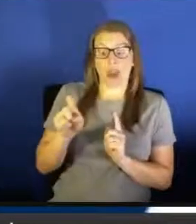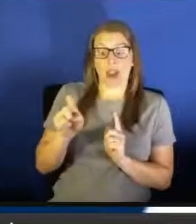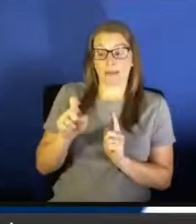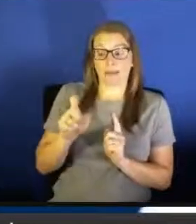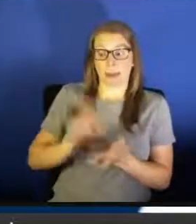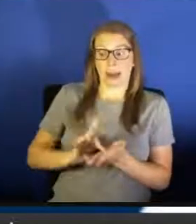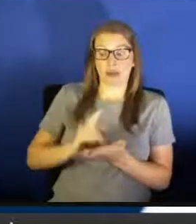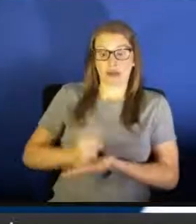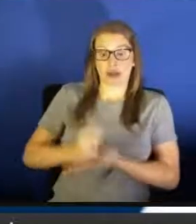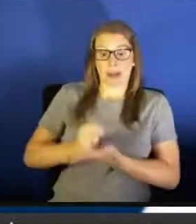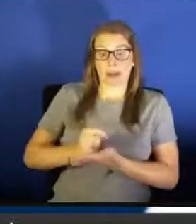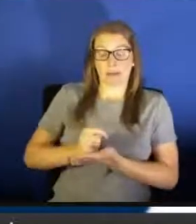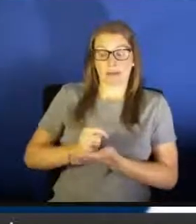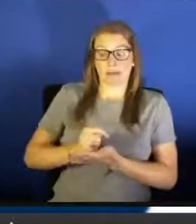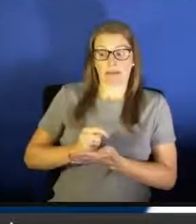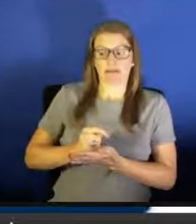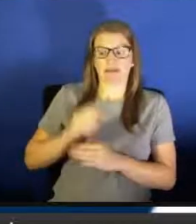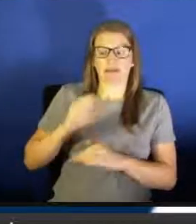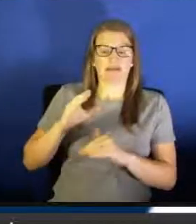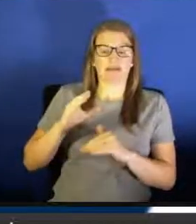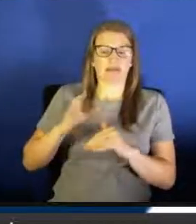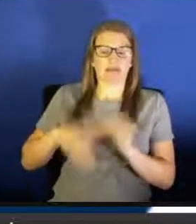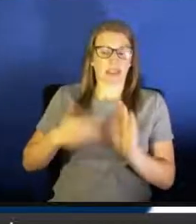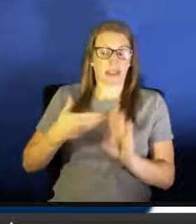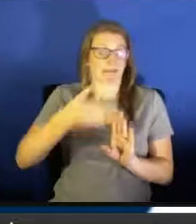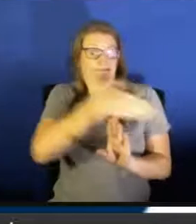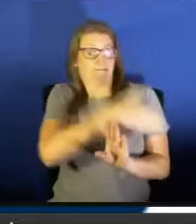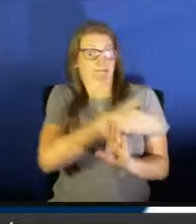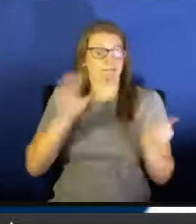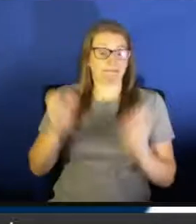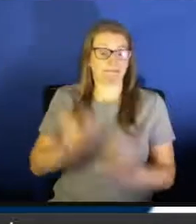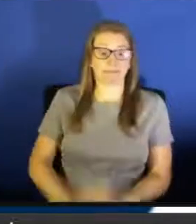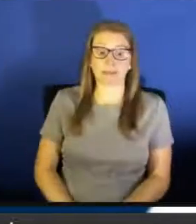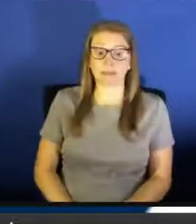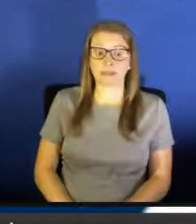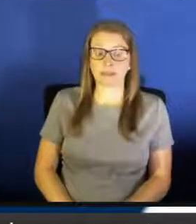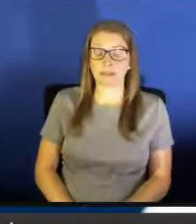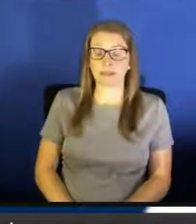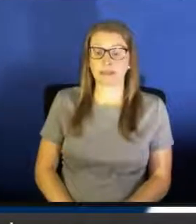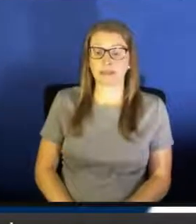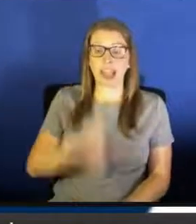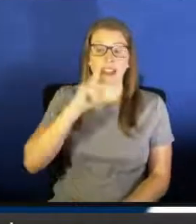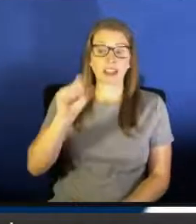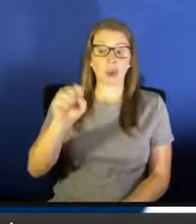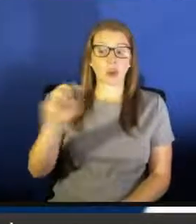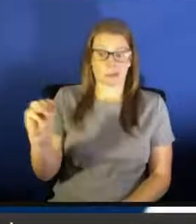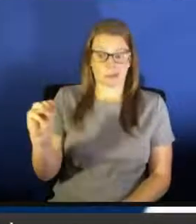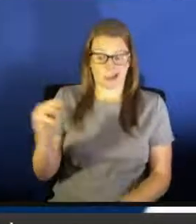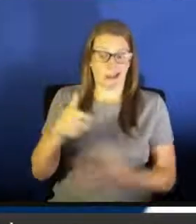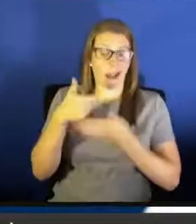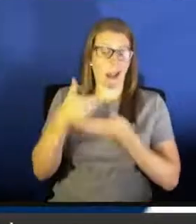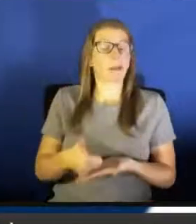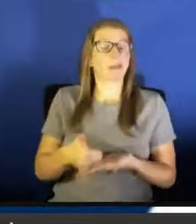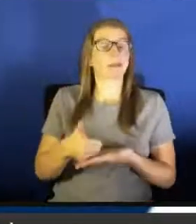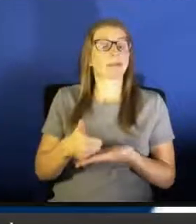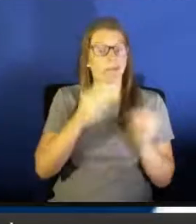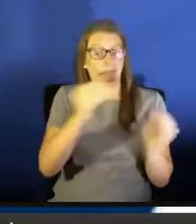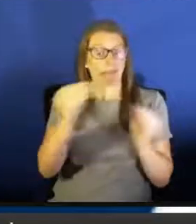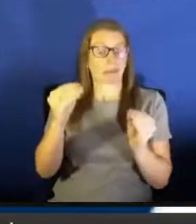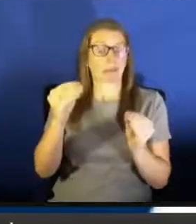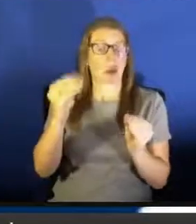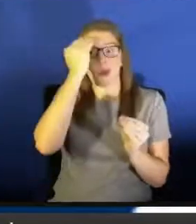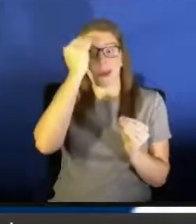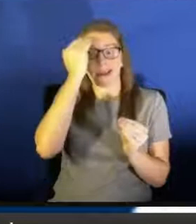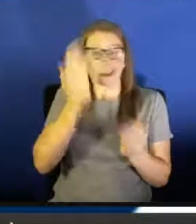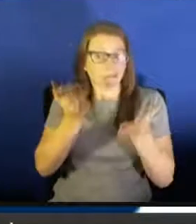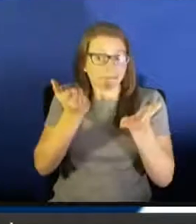due to innovation. But you know, I do think social media does help raise awareness for issues that have